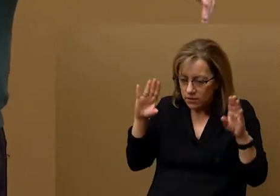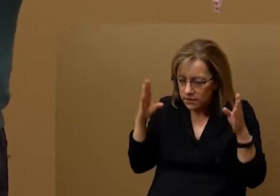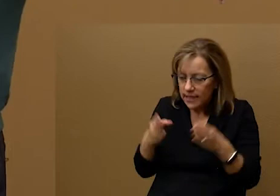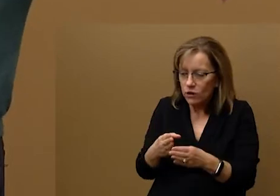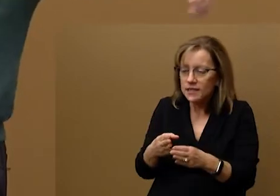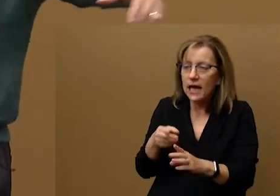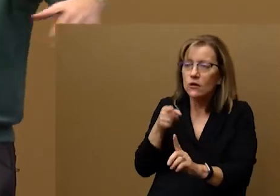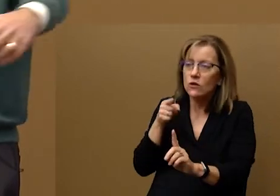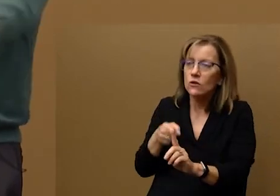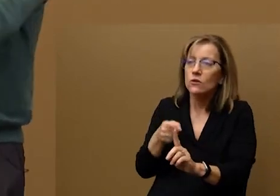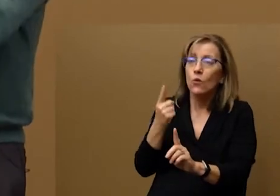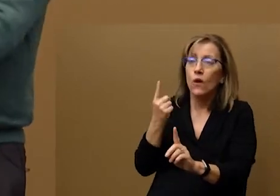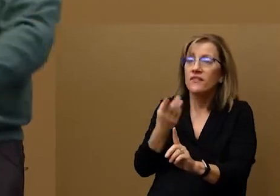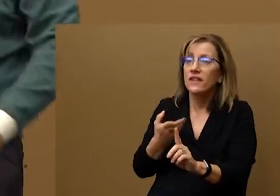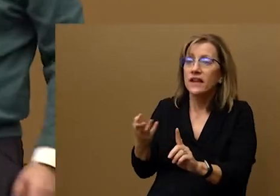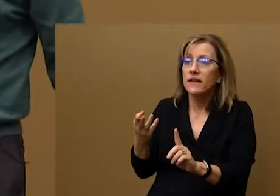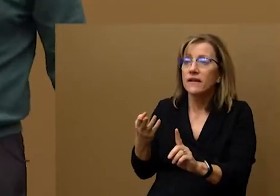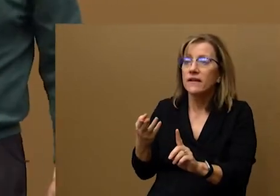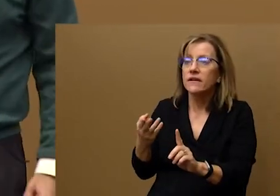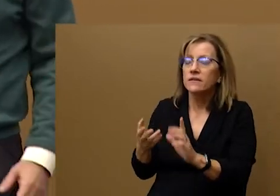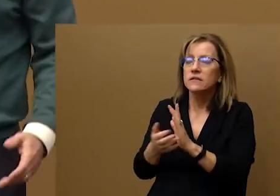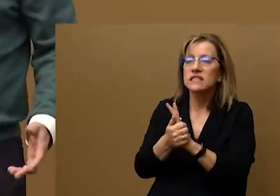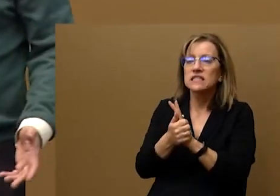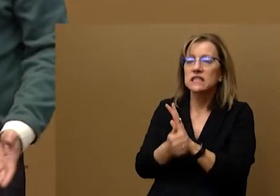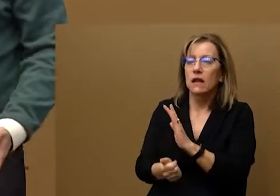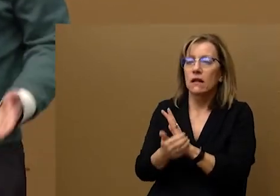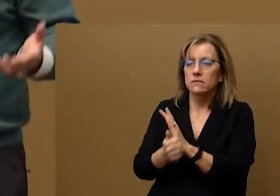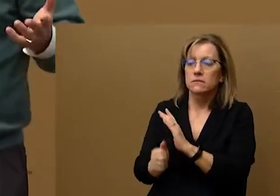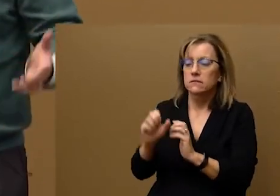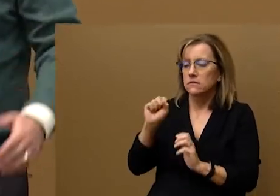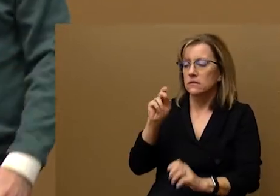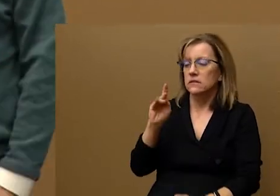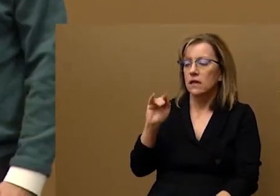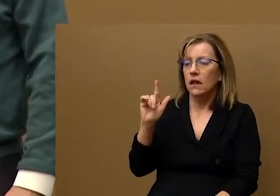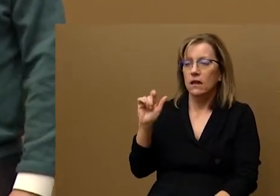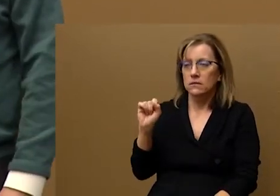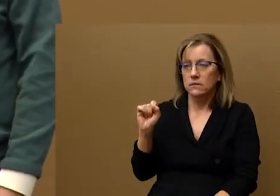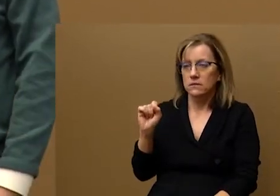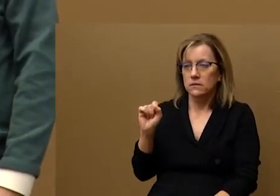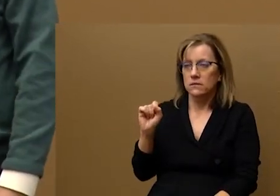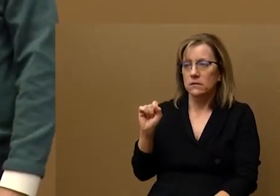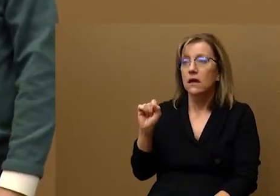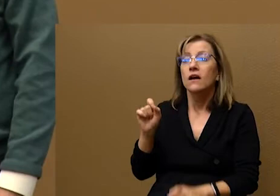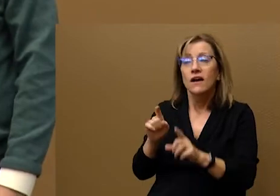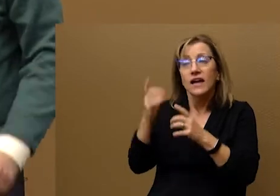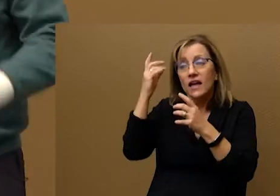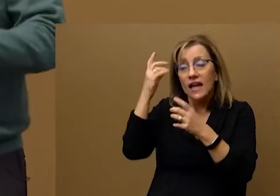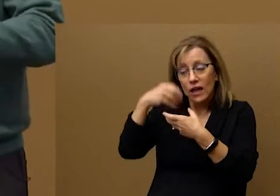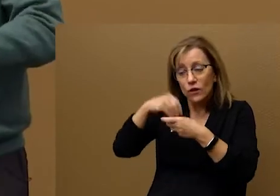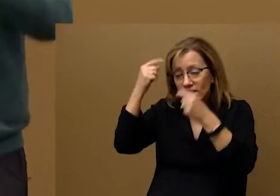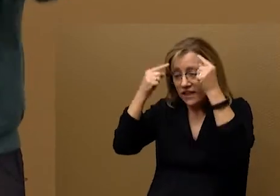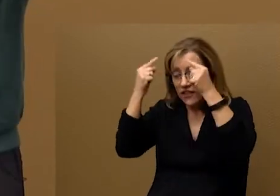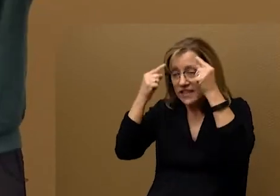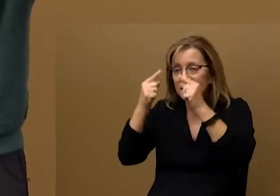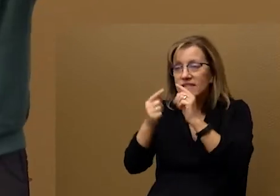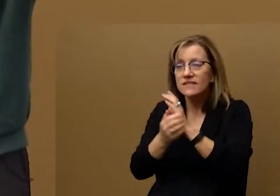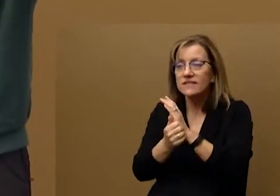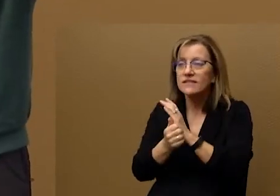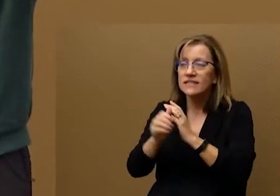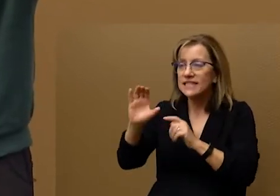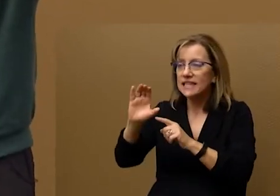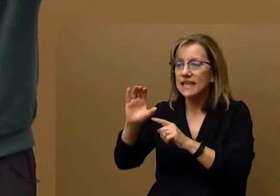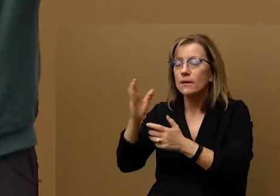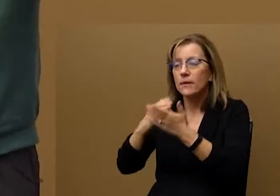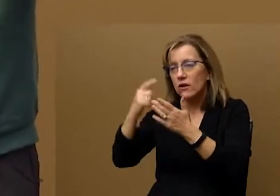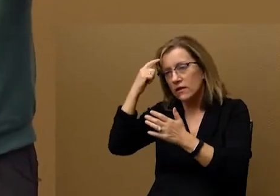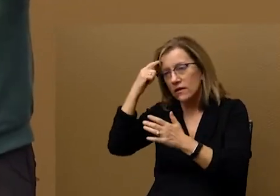going to condense it down to one thing, I always say it's skills, teaching skills. But it also includes thinking skills. That's a